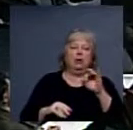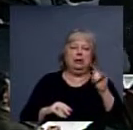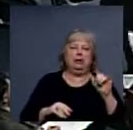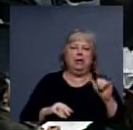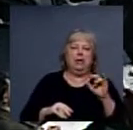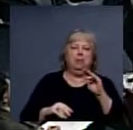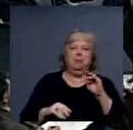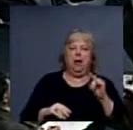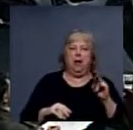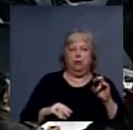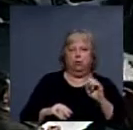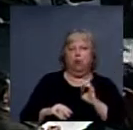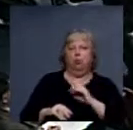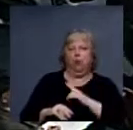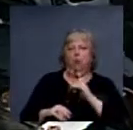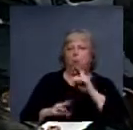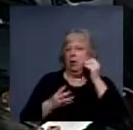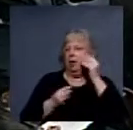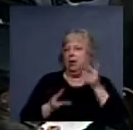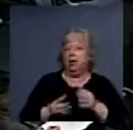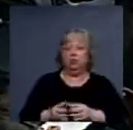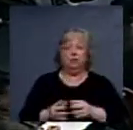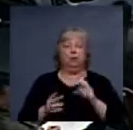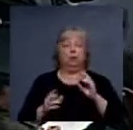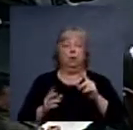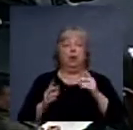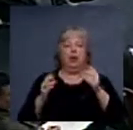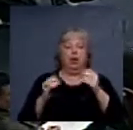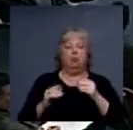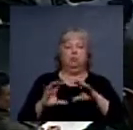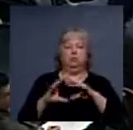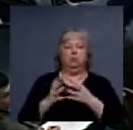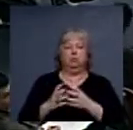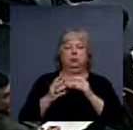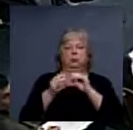Thank you. Okay, we can now move on to our grouped items.